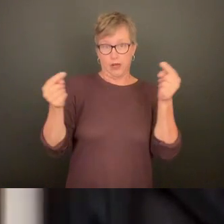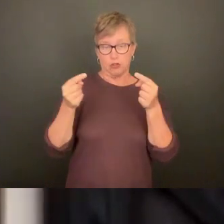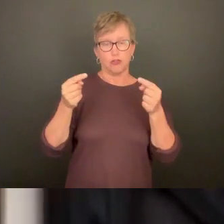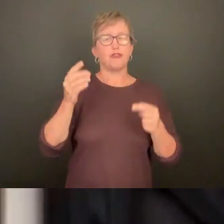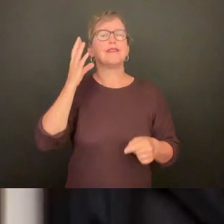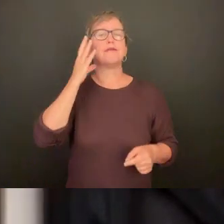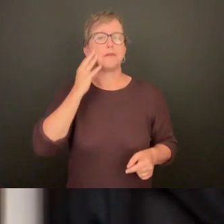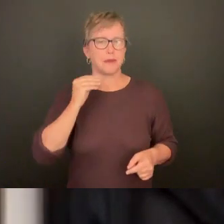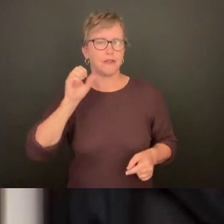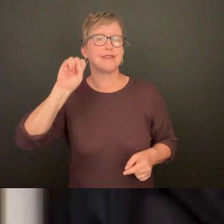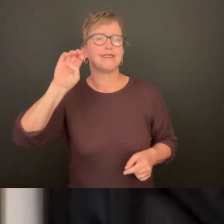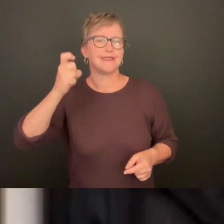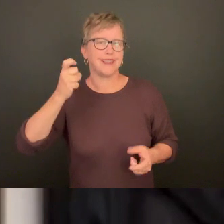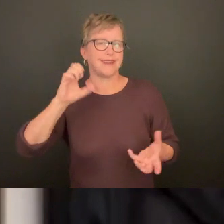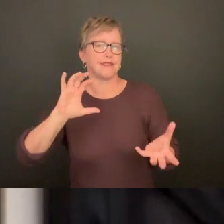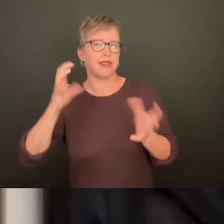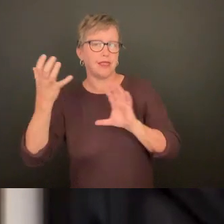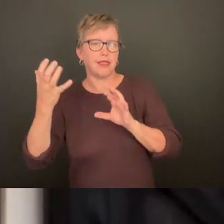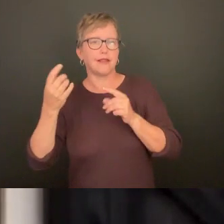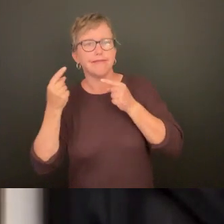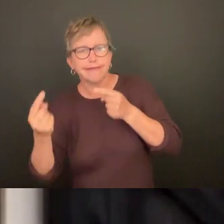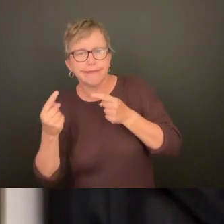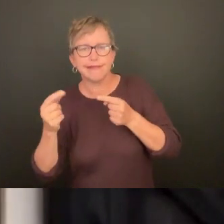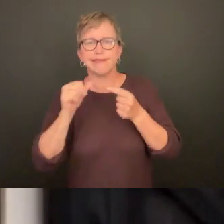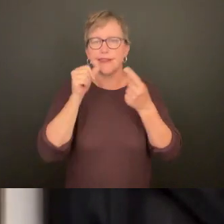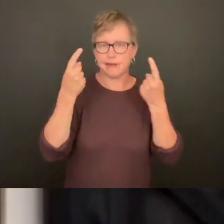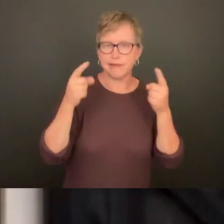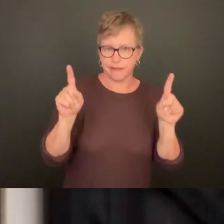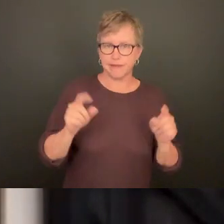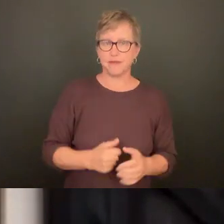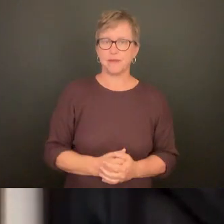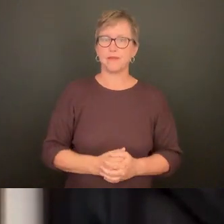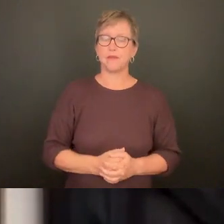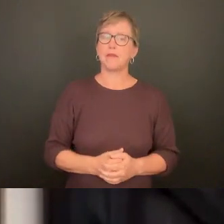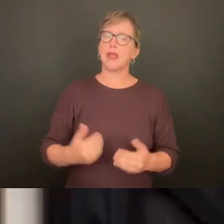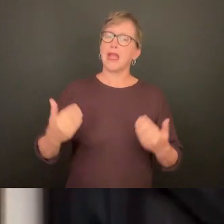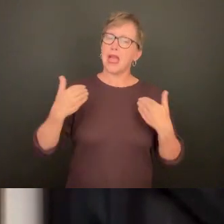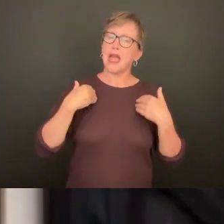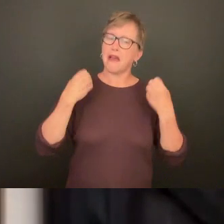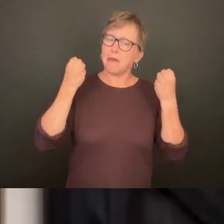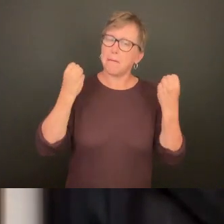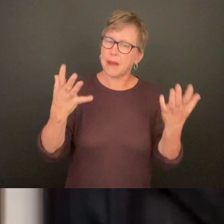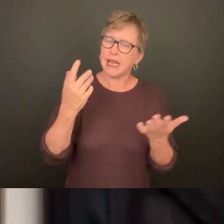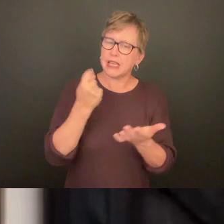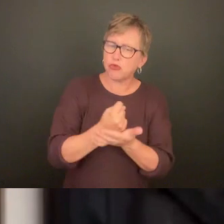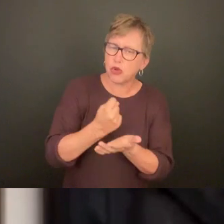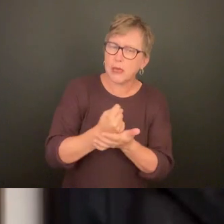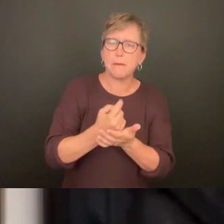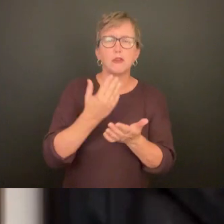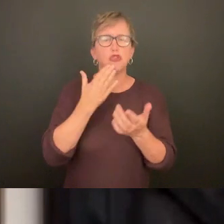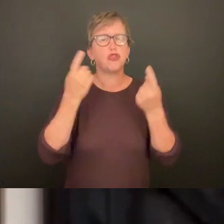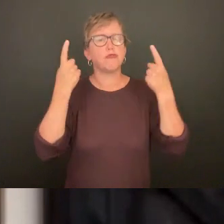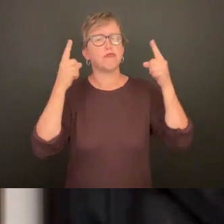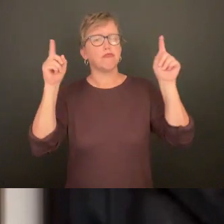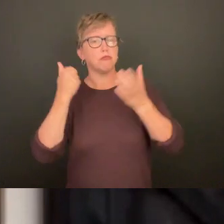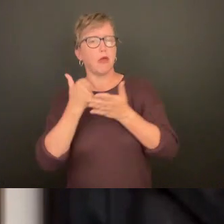However, it is important to note all individuals with spinal cord injury experience sexual dysfunction, and there are many effective